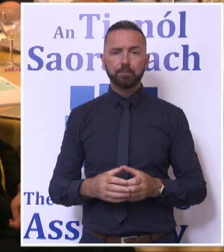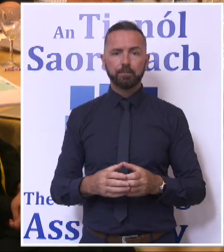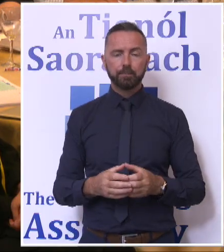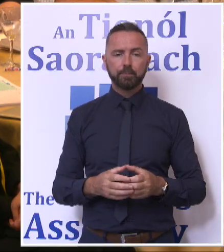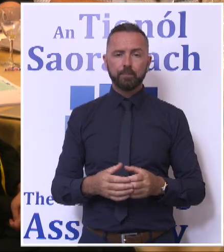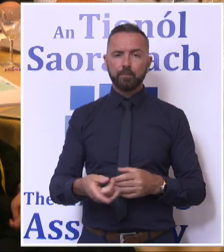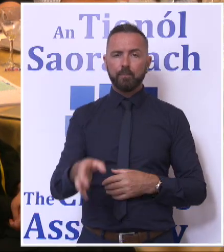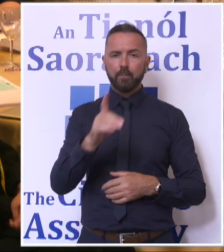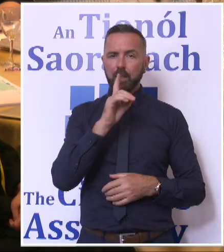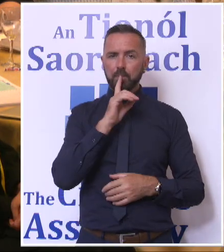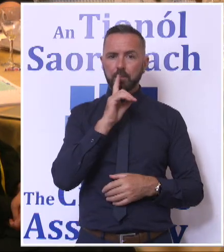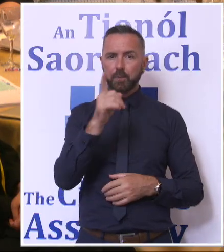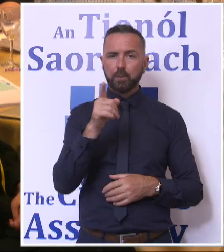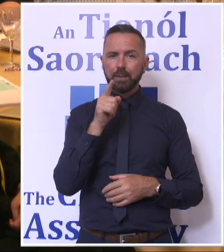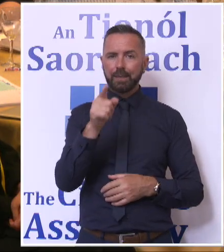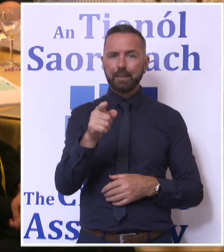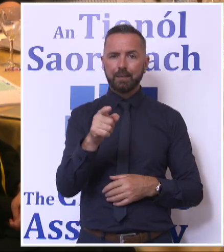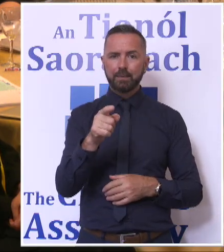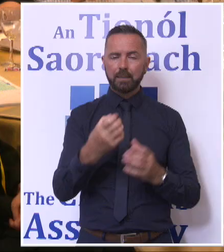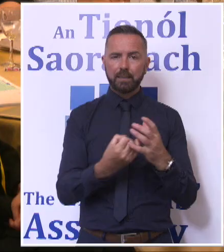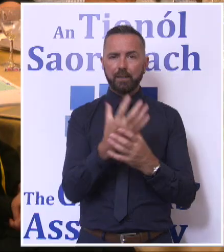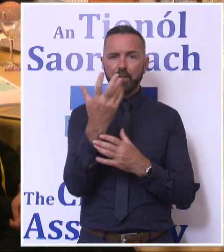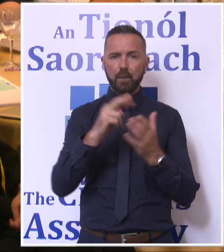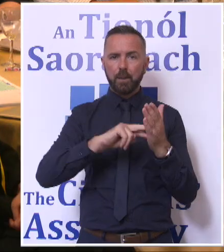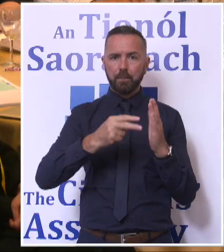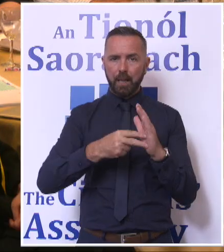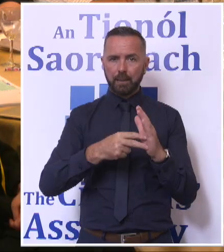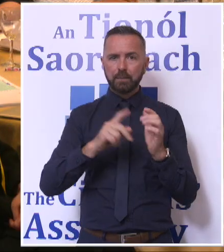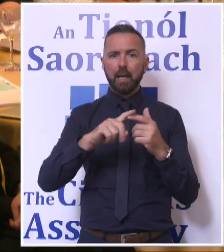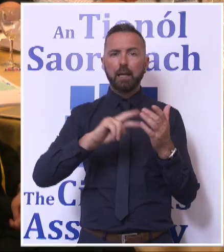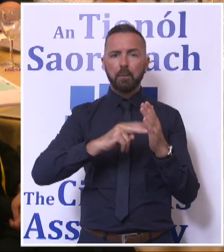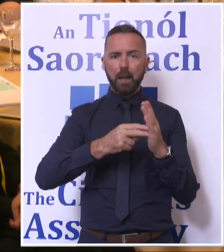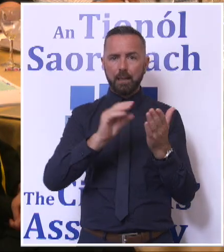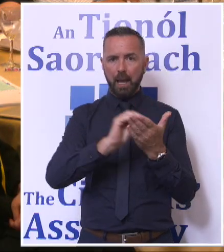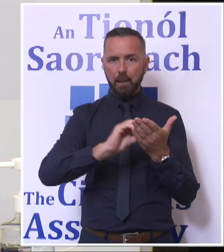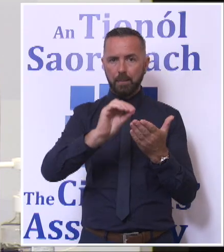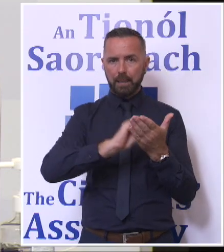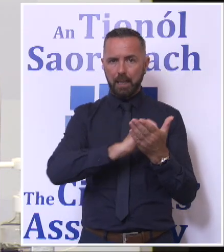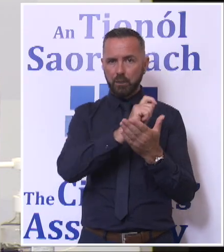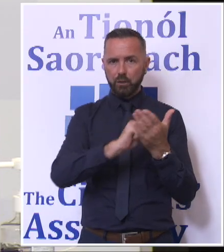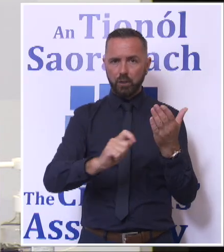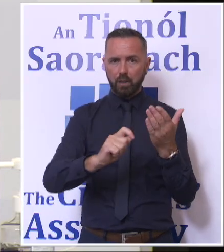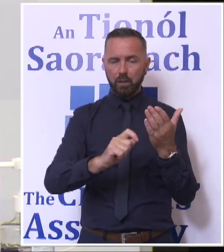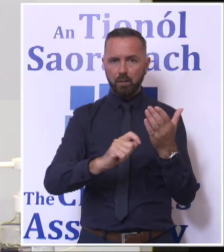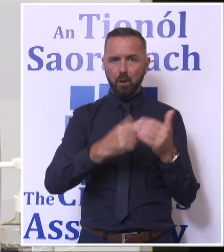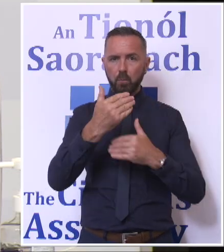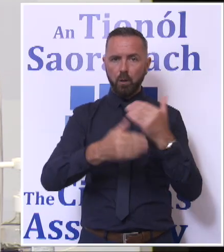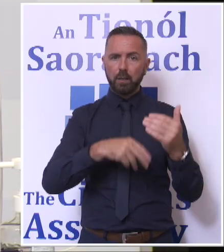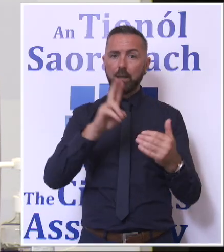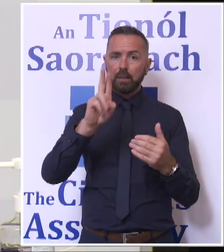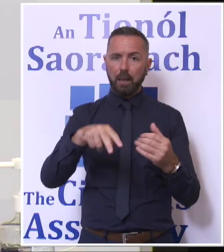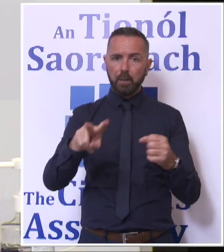However, these carefully devised development plans and indeed the planning application process itself can be